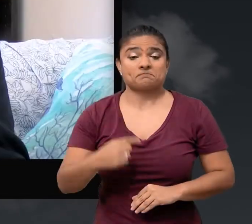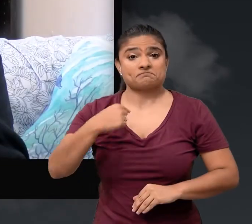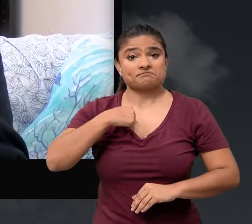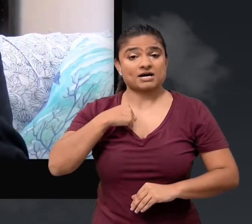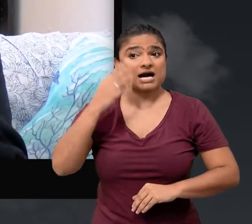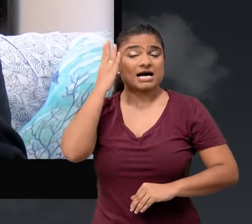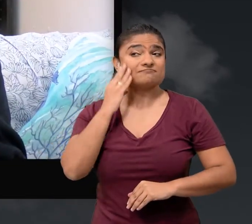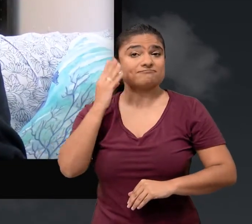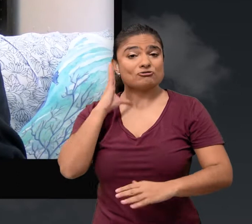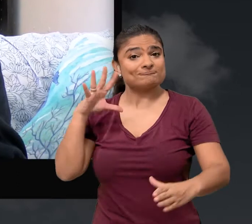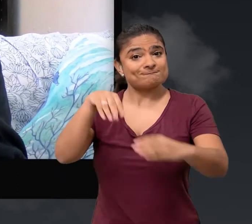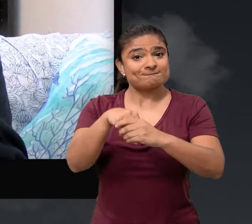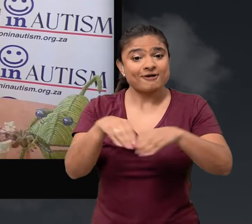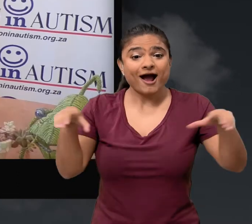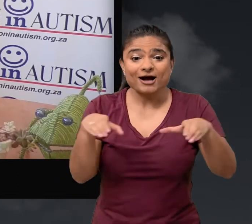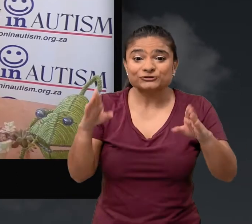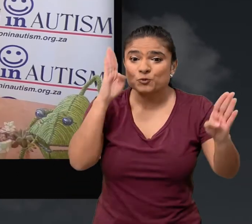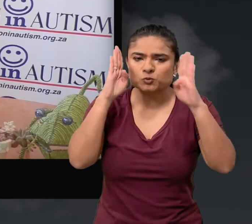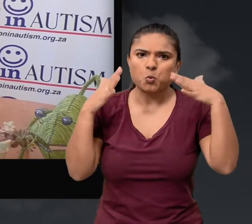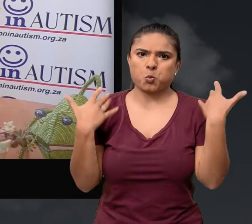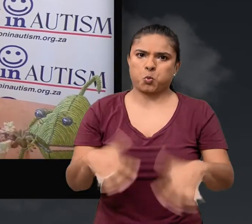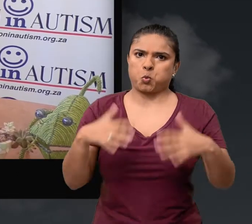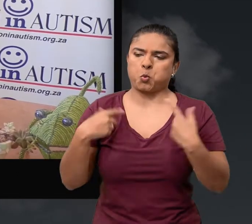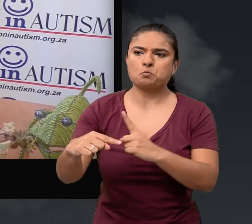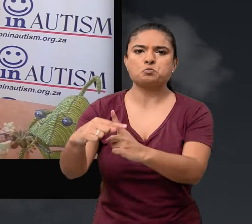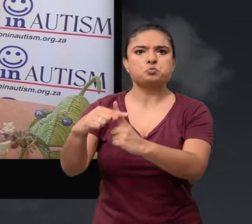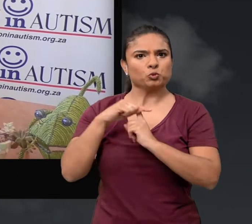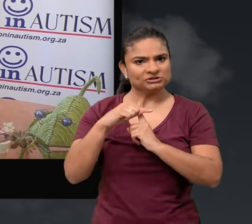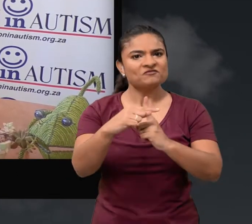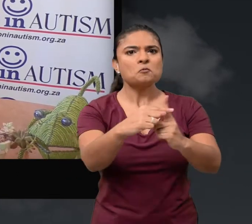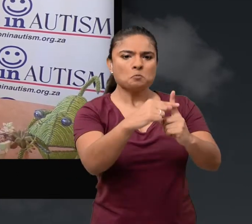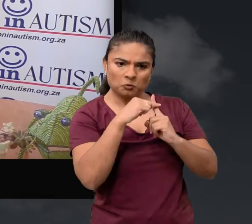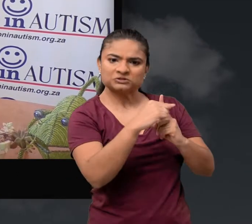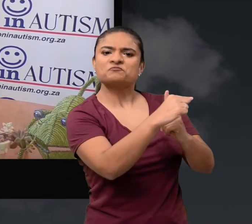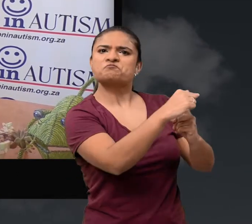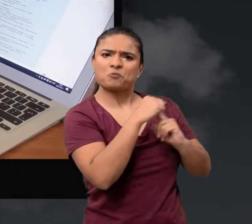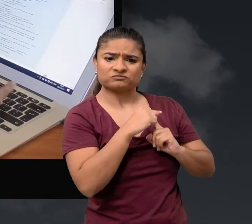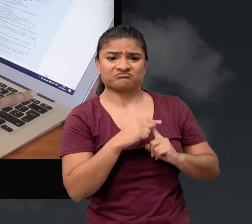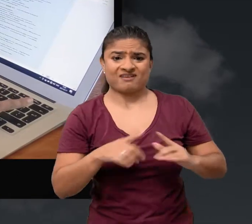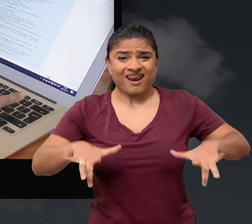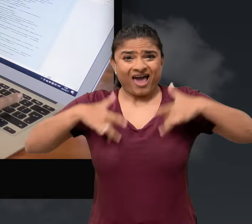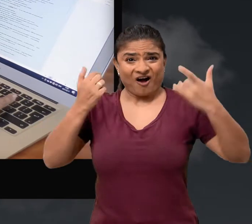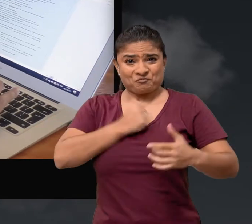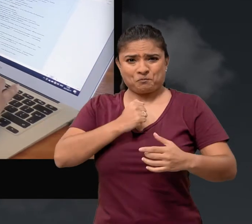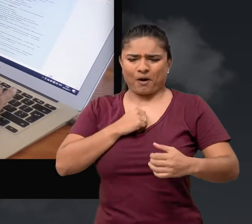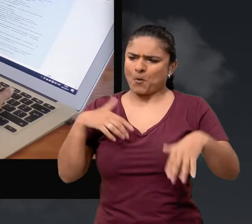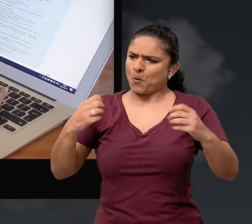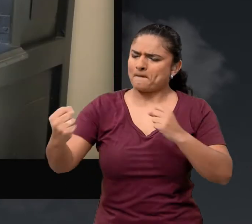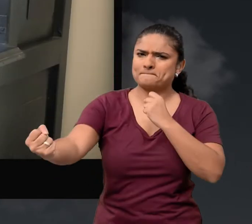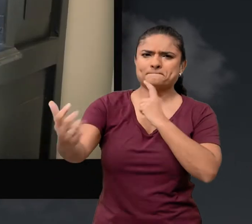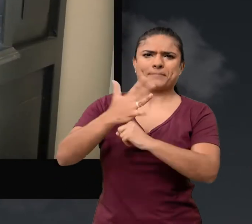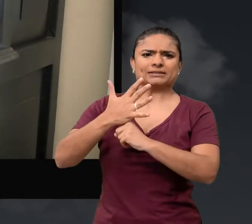My experience working at Action Autism, it's been profoundly positive and has had